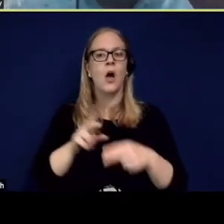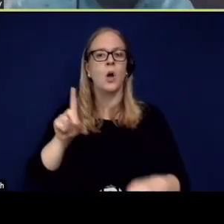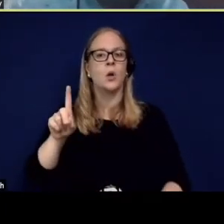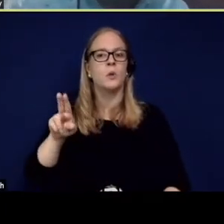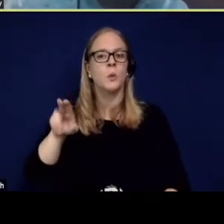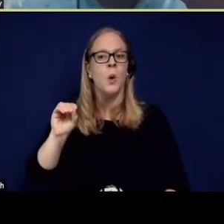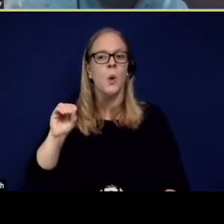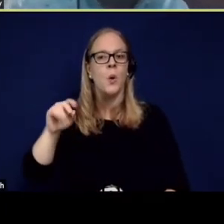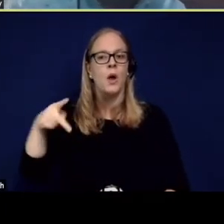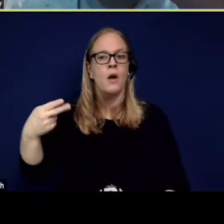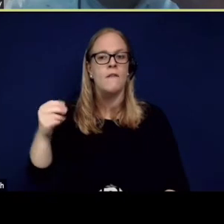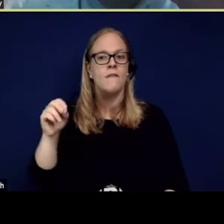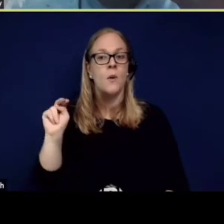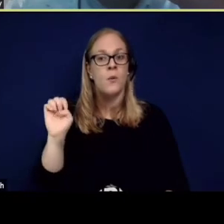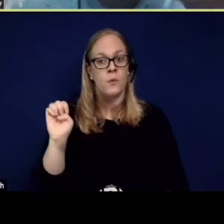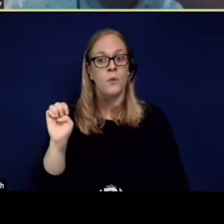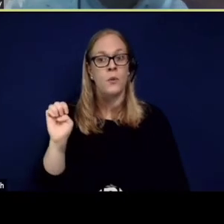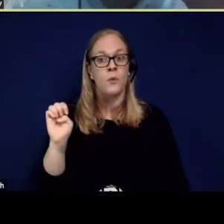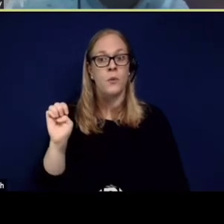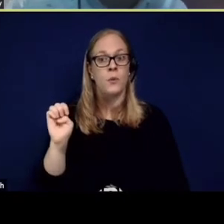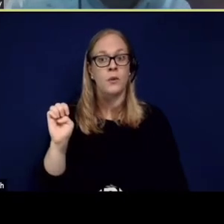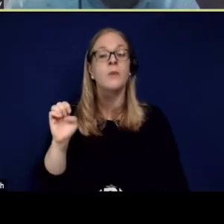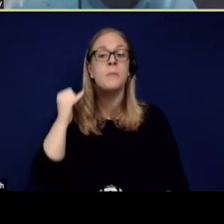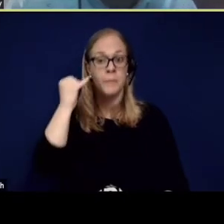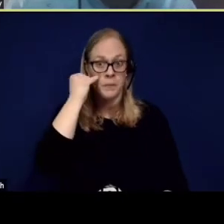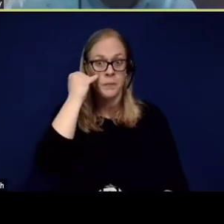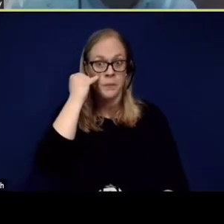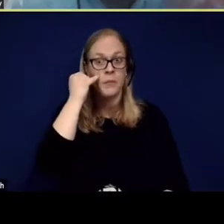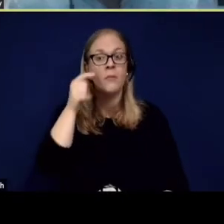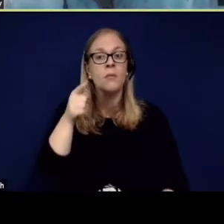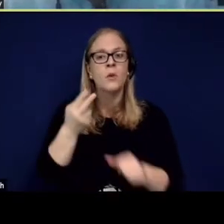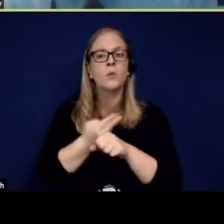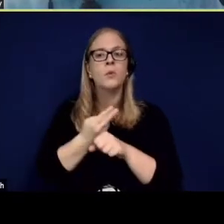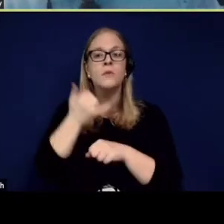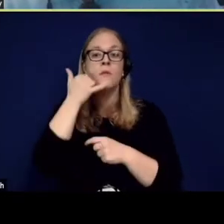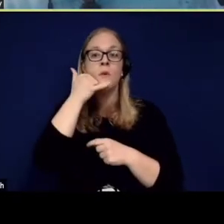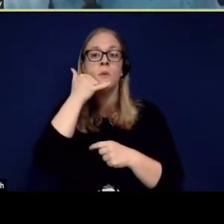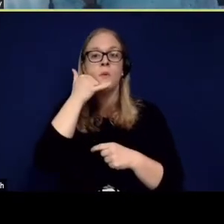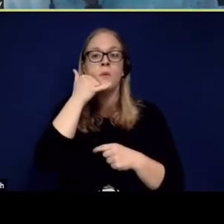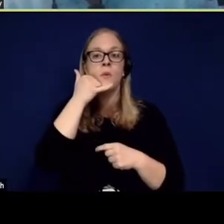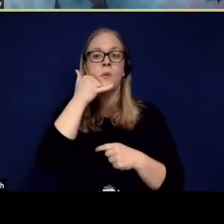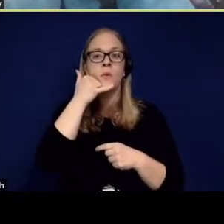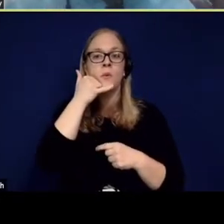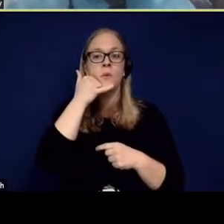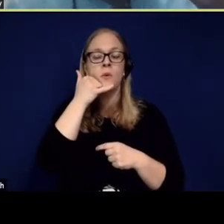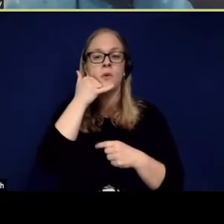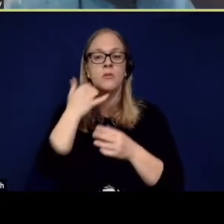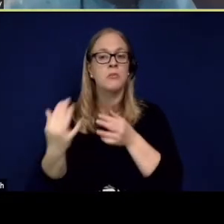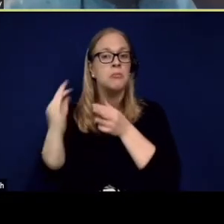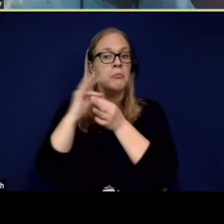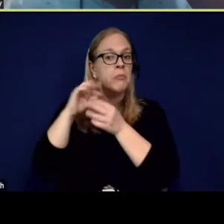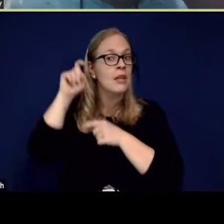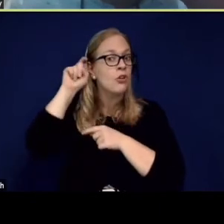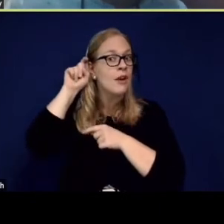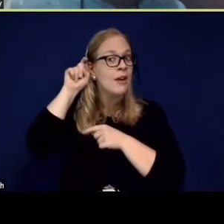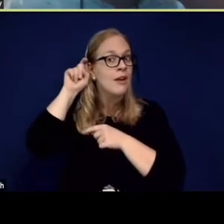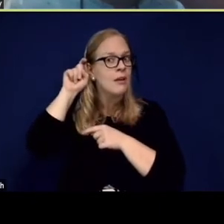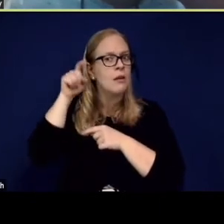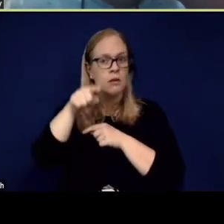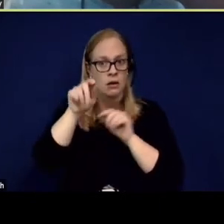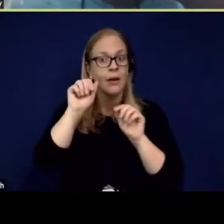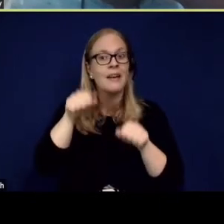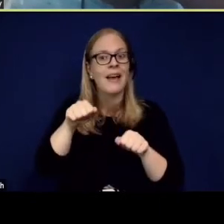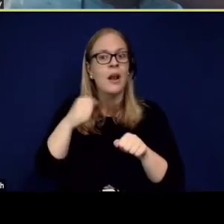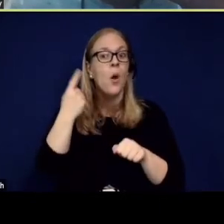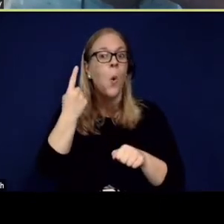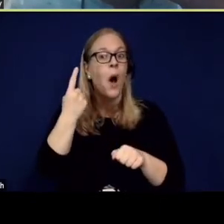a hear on this set on the hearing aid, you could listen to a telephone in one ear,